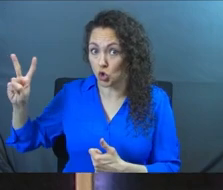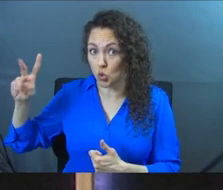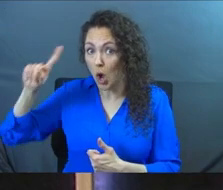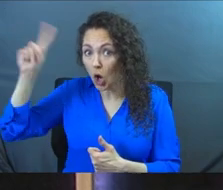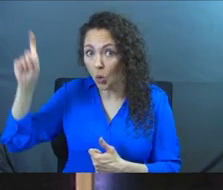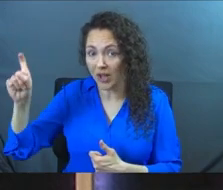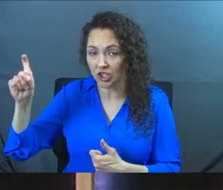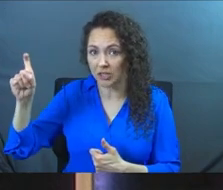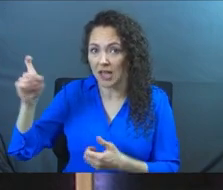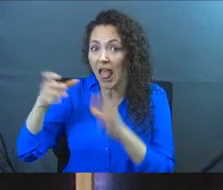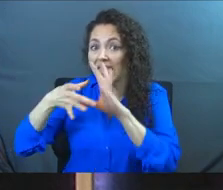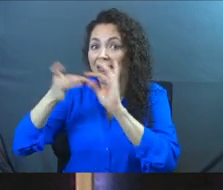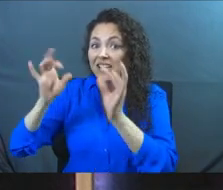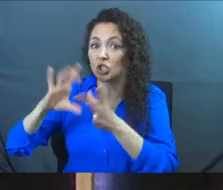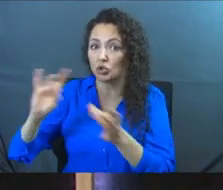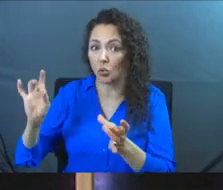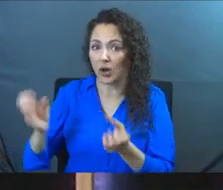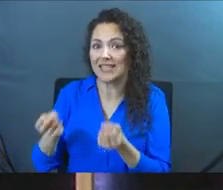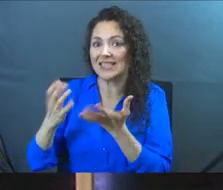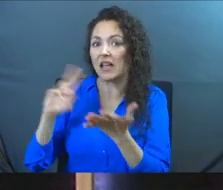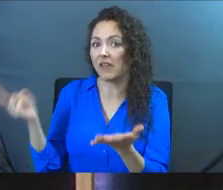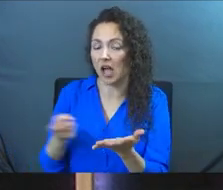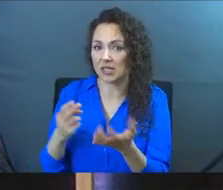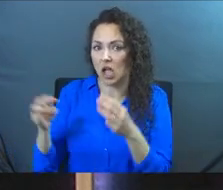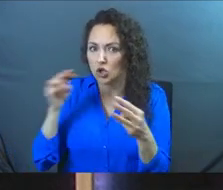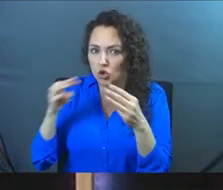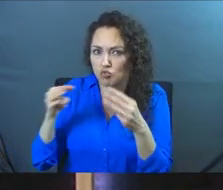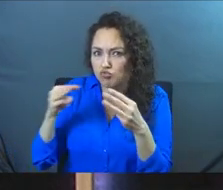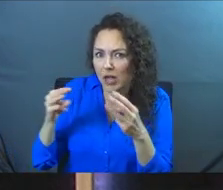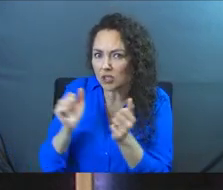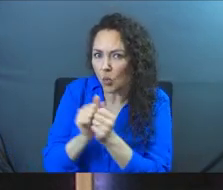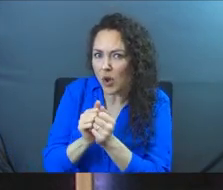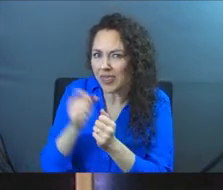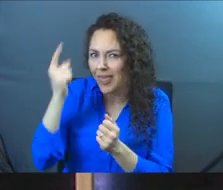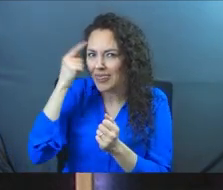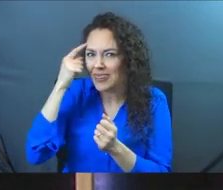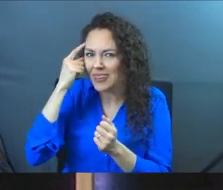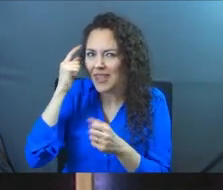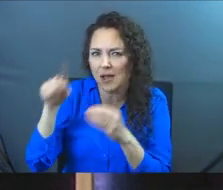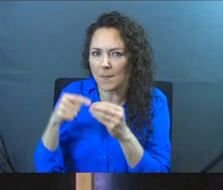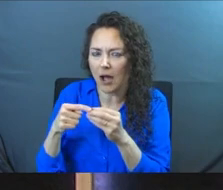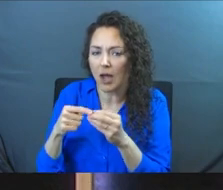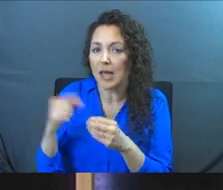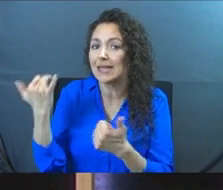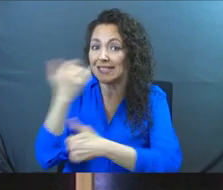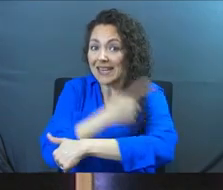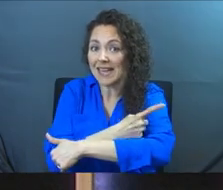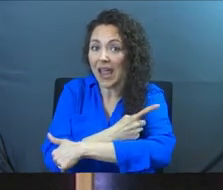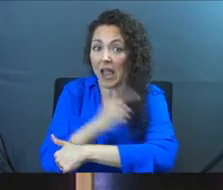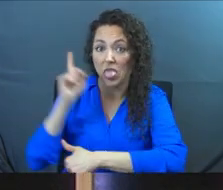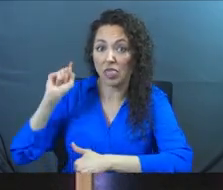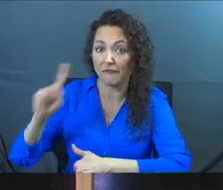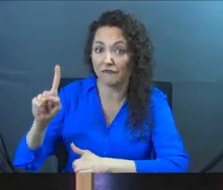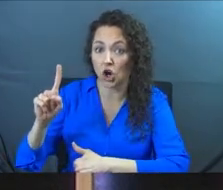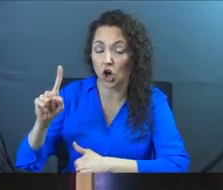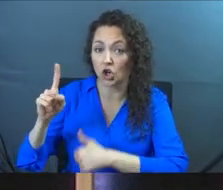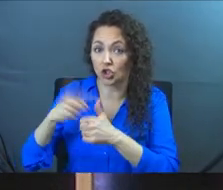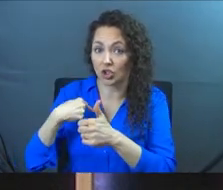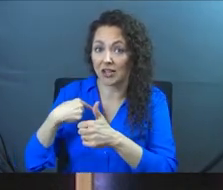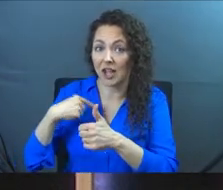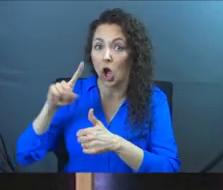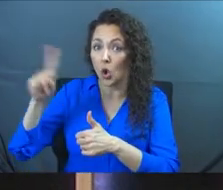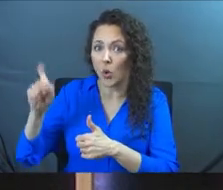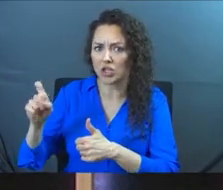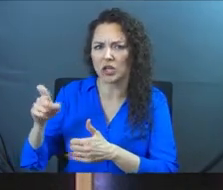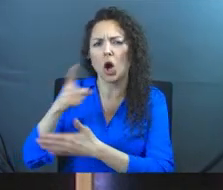that these parables put before us that we have to wrestle with and think about, and that's what we're going to talk about today. The first question that I think we need to talk about is, what is